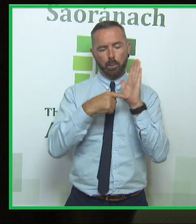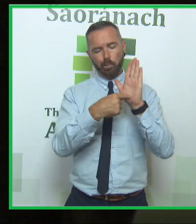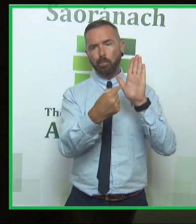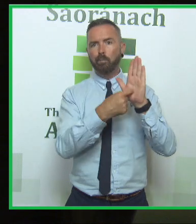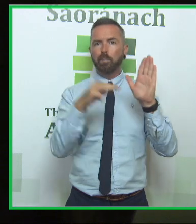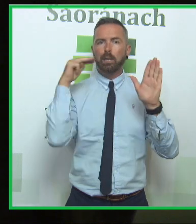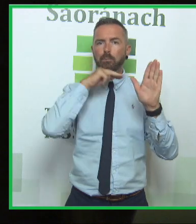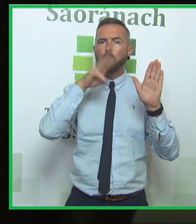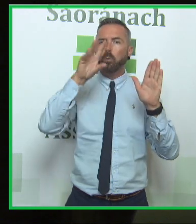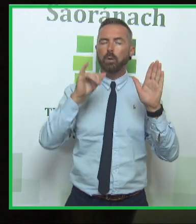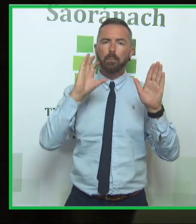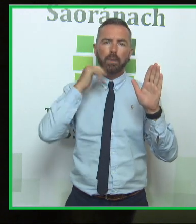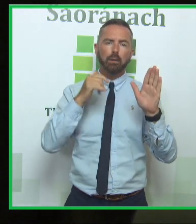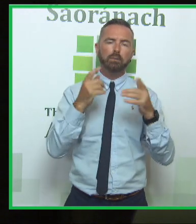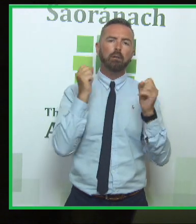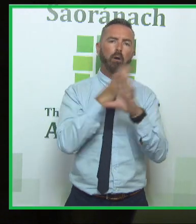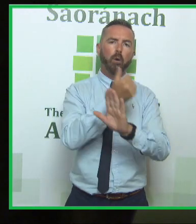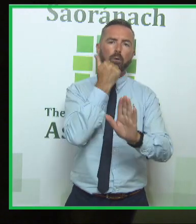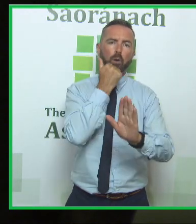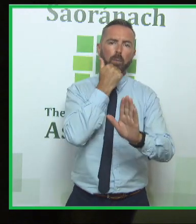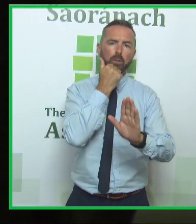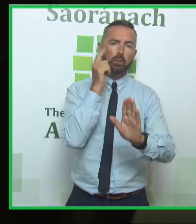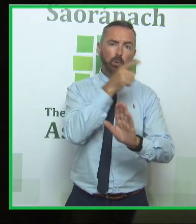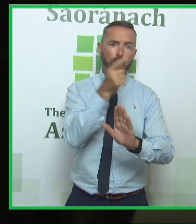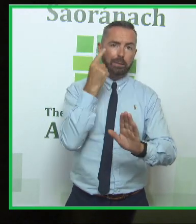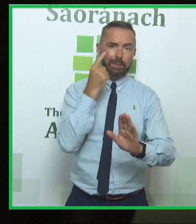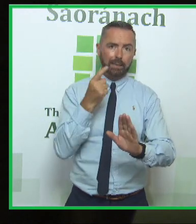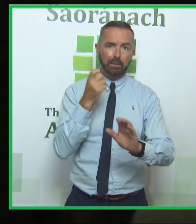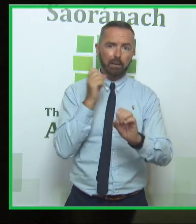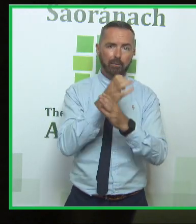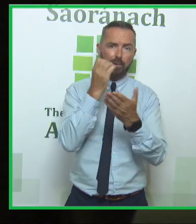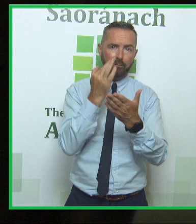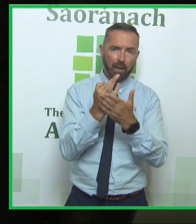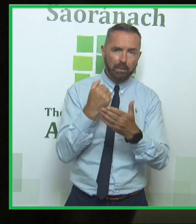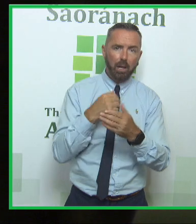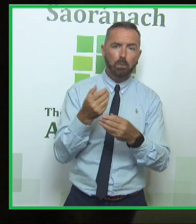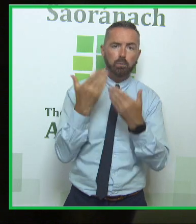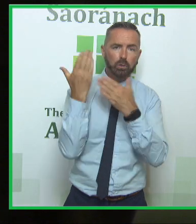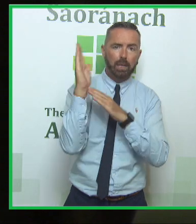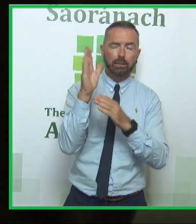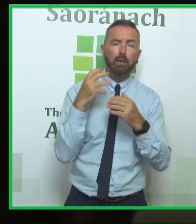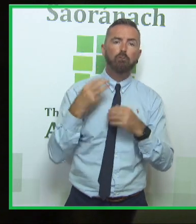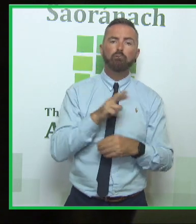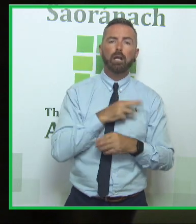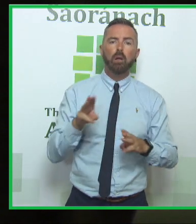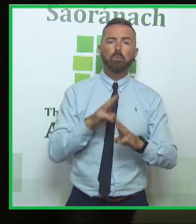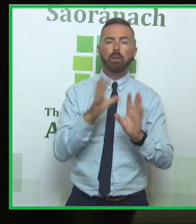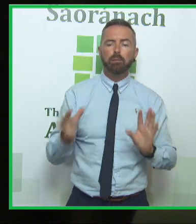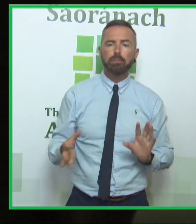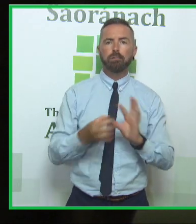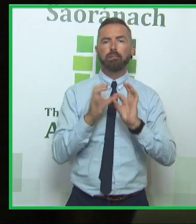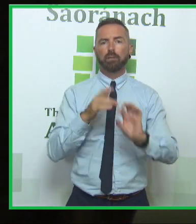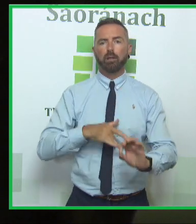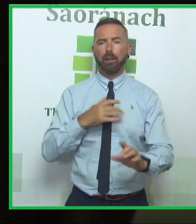matters because behind every number that you're going to see or every fact that I'm going to present are real people whose lives have